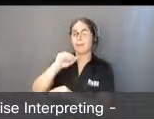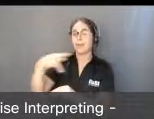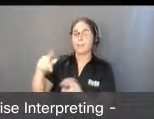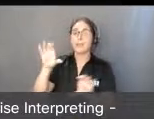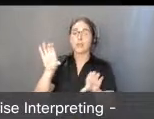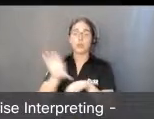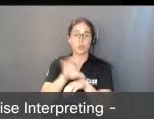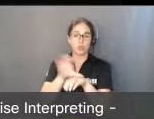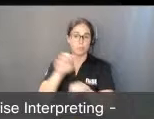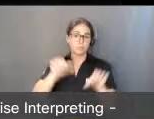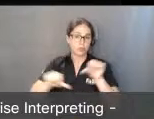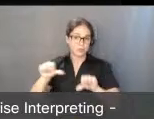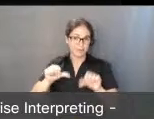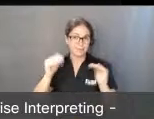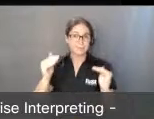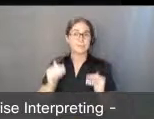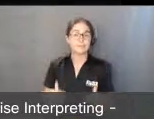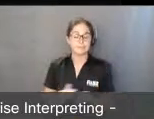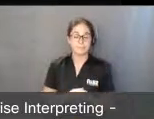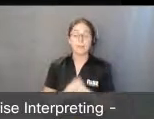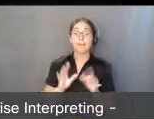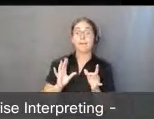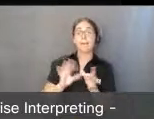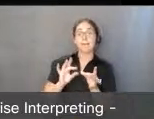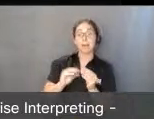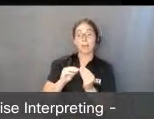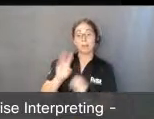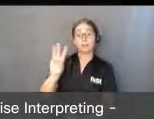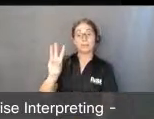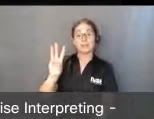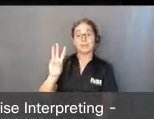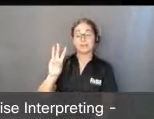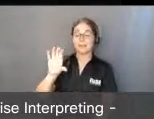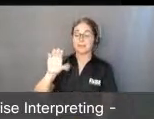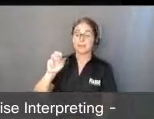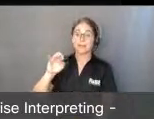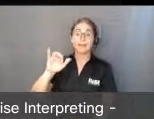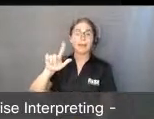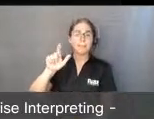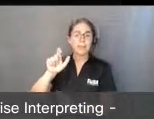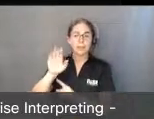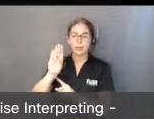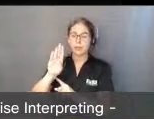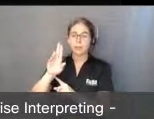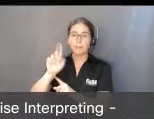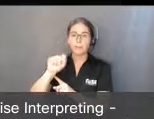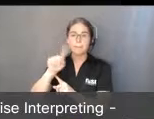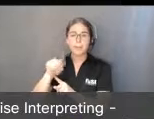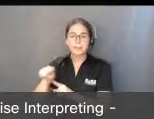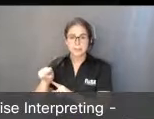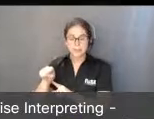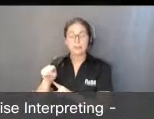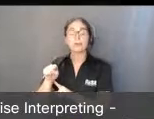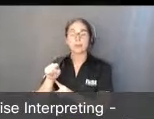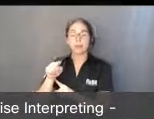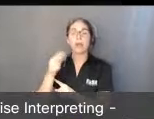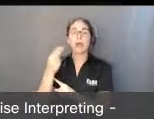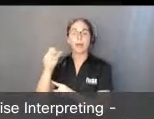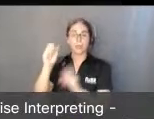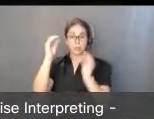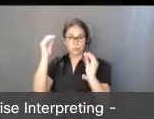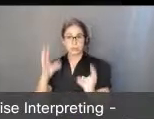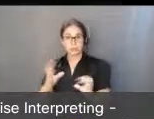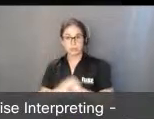Public comment number 6, Camille Butts, Grand Terrace High School teacher. Good evening, school board